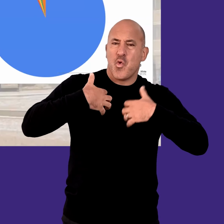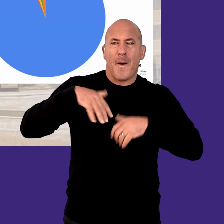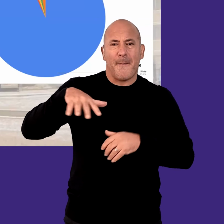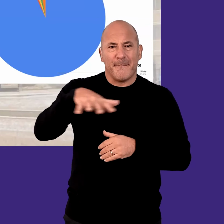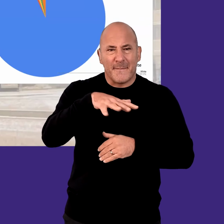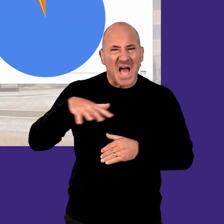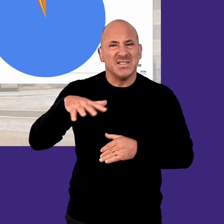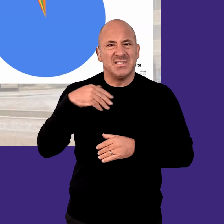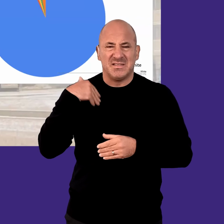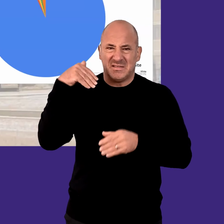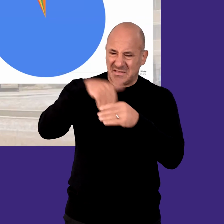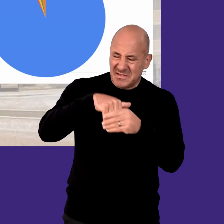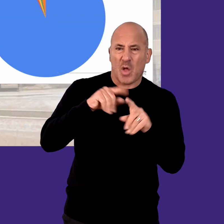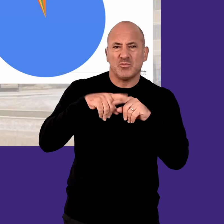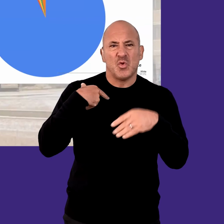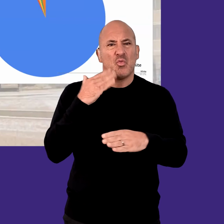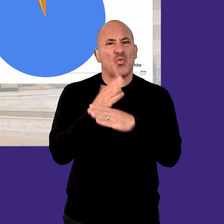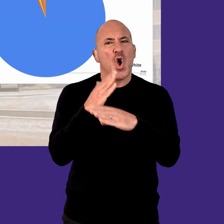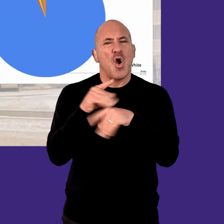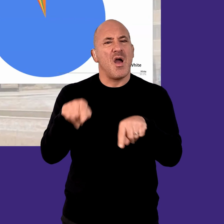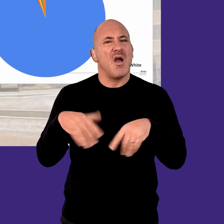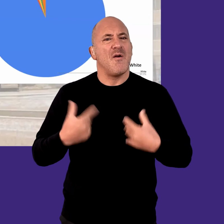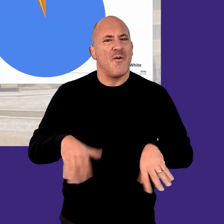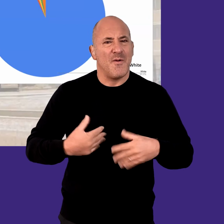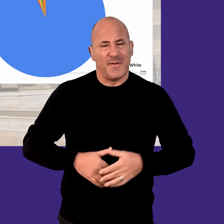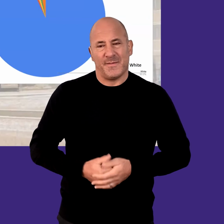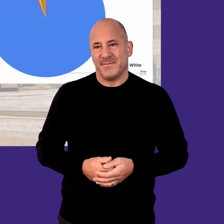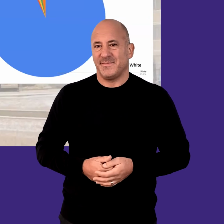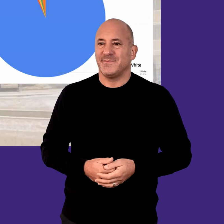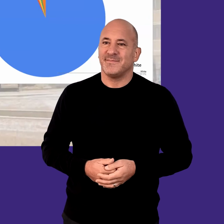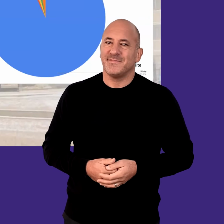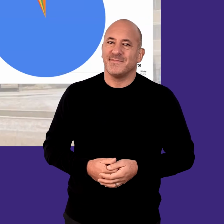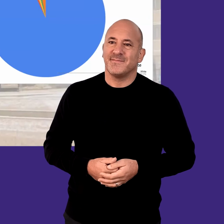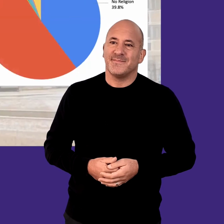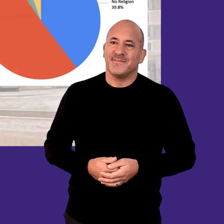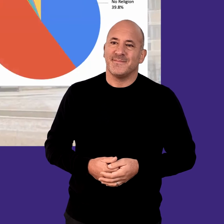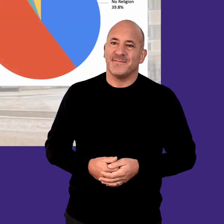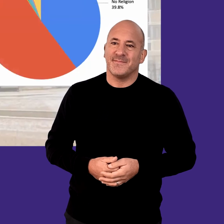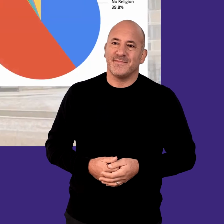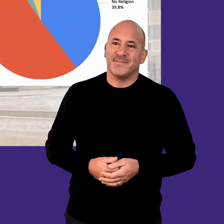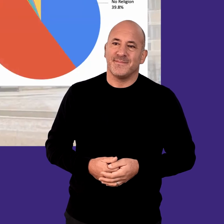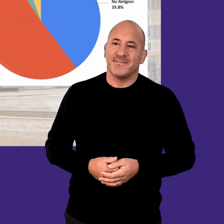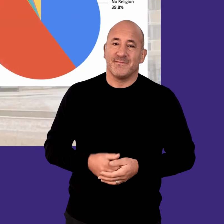very diverse, making it a super interesting place to be and to work.